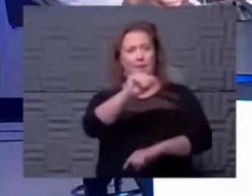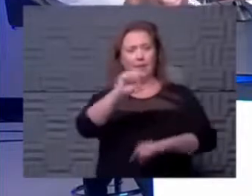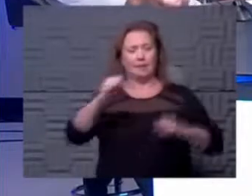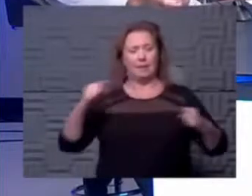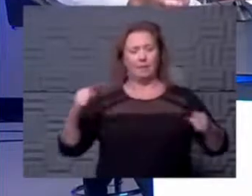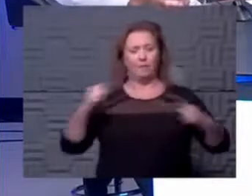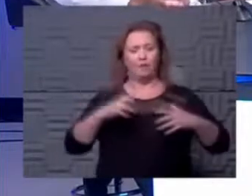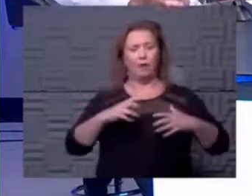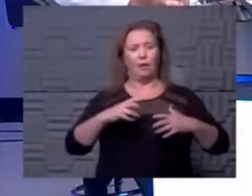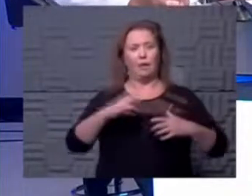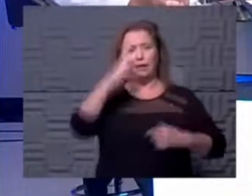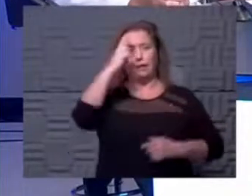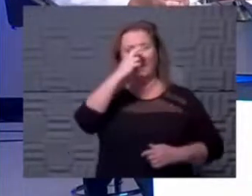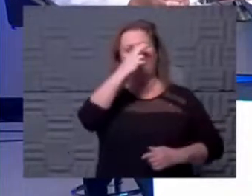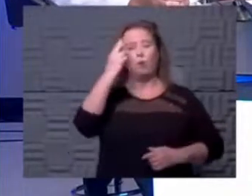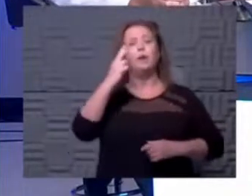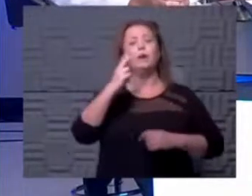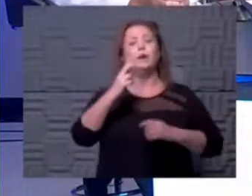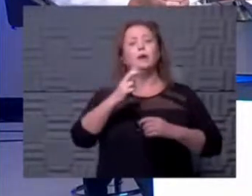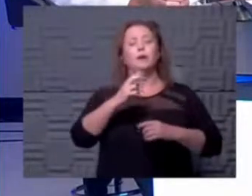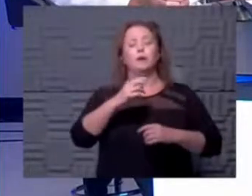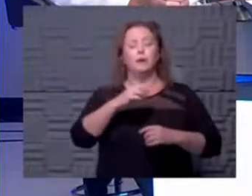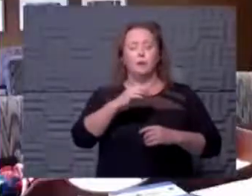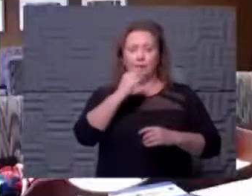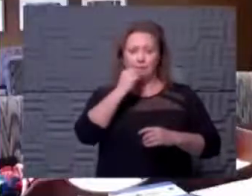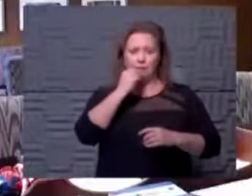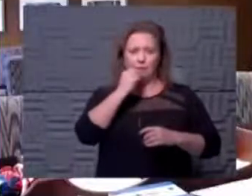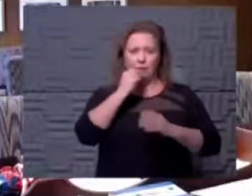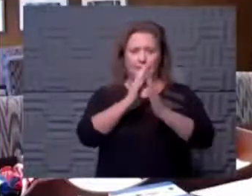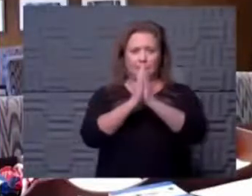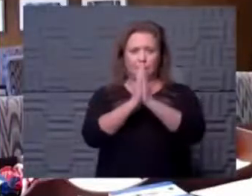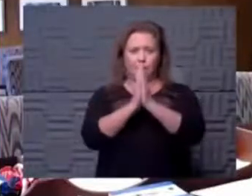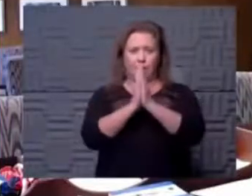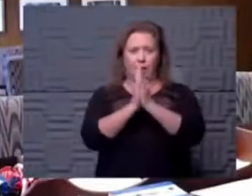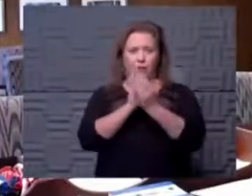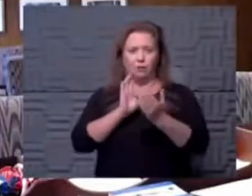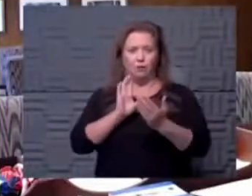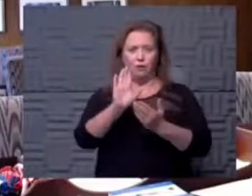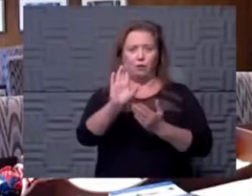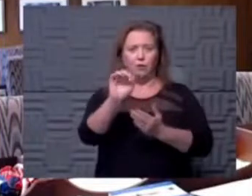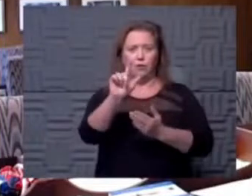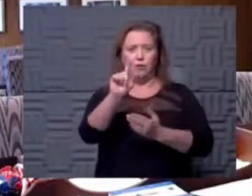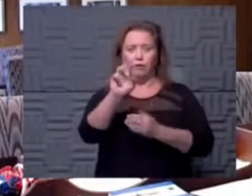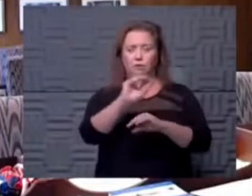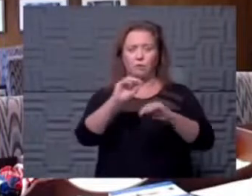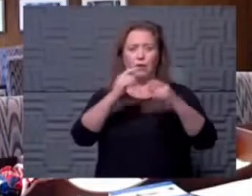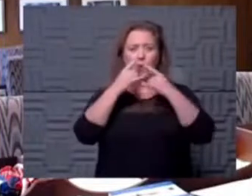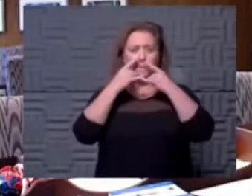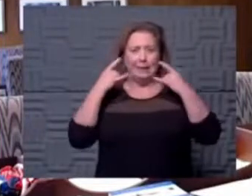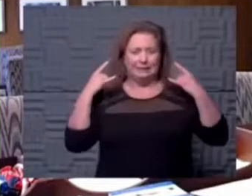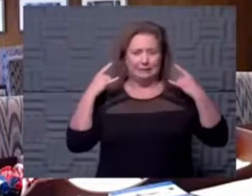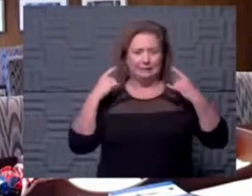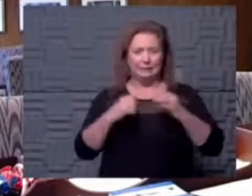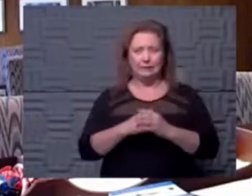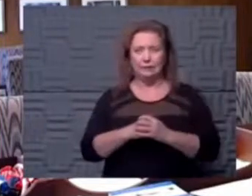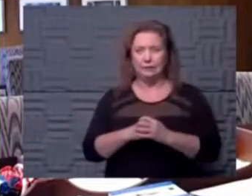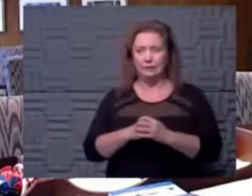afraid to receive Holy Communion because the prayers are so close to the altar with no masks.